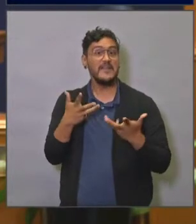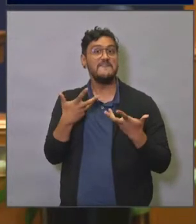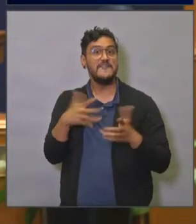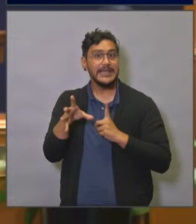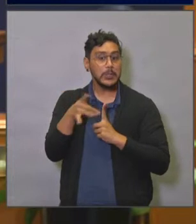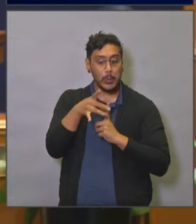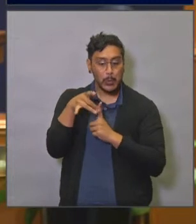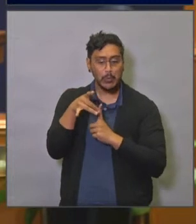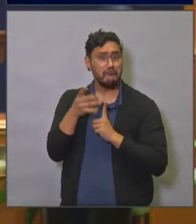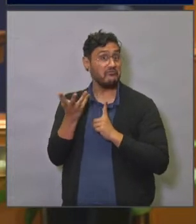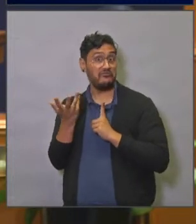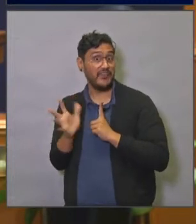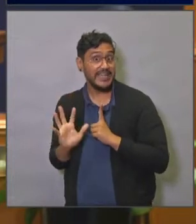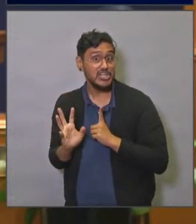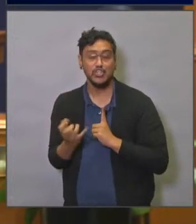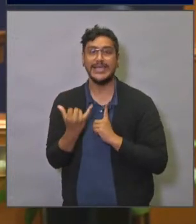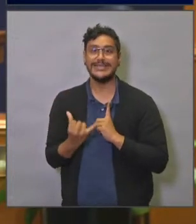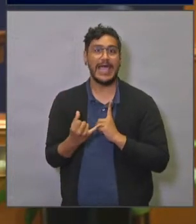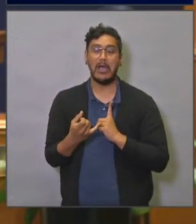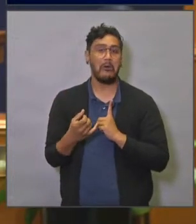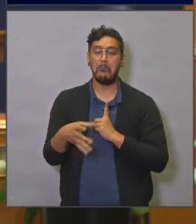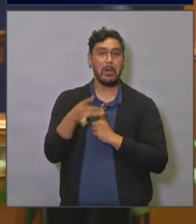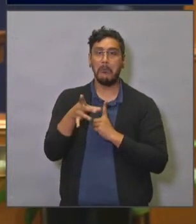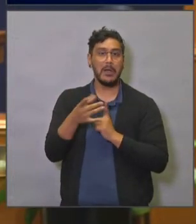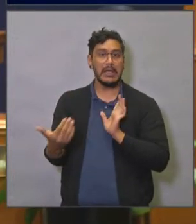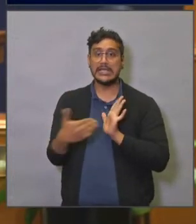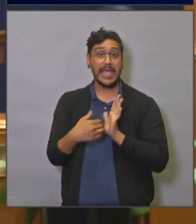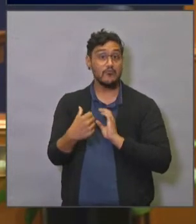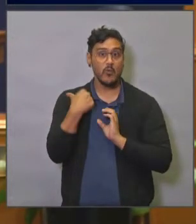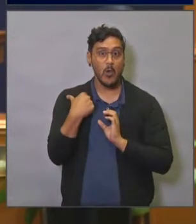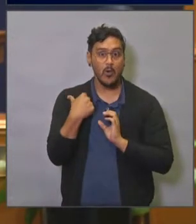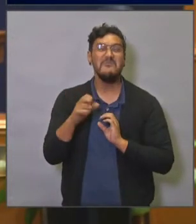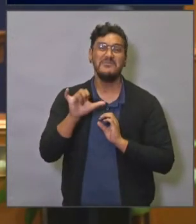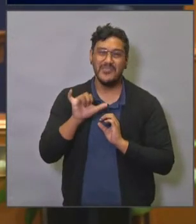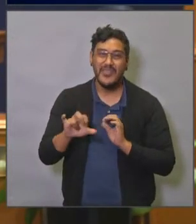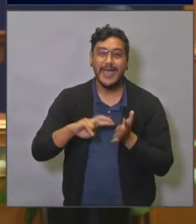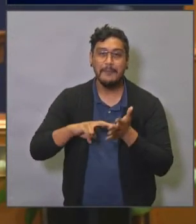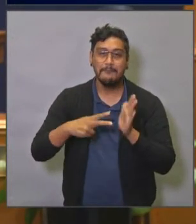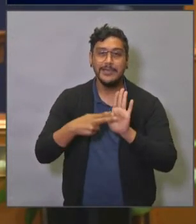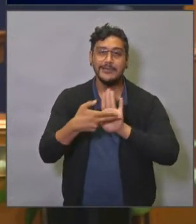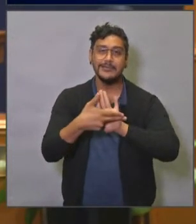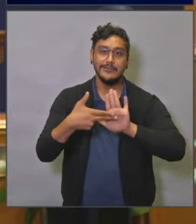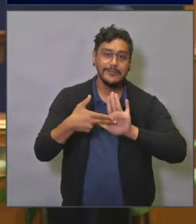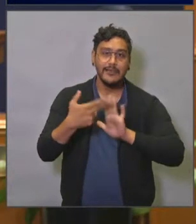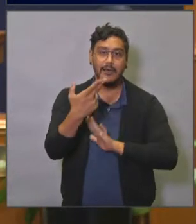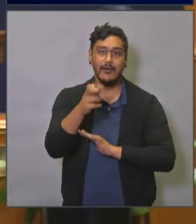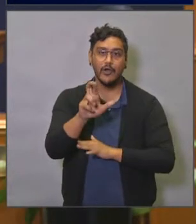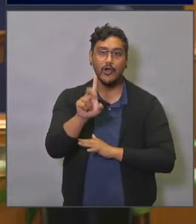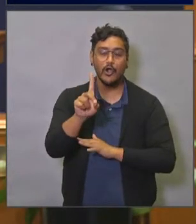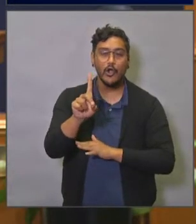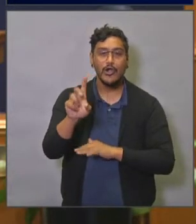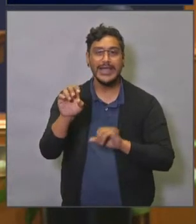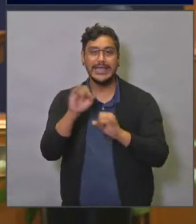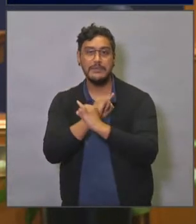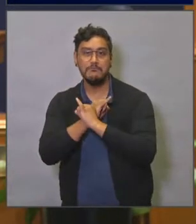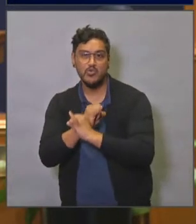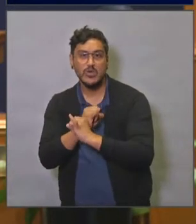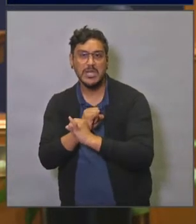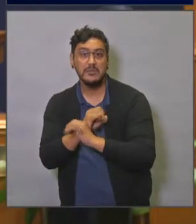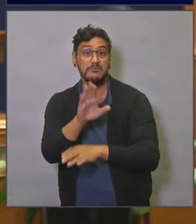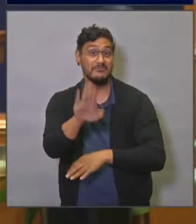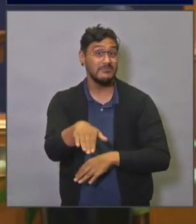natural protection is what we're talking about in terms of herd immunity. I don't think that we have, and there's been some evidence that people can